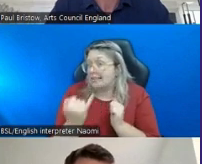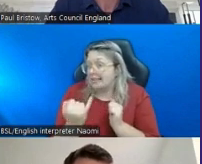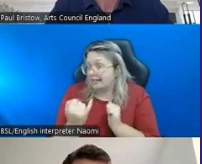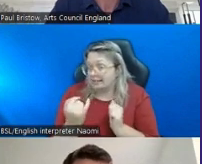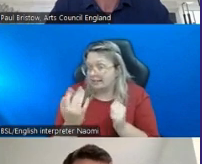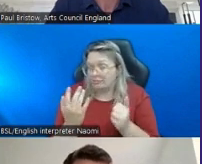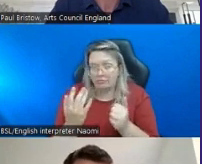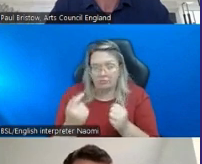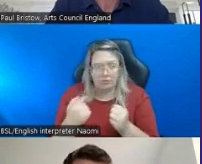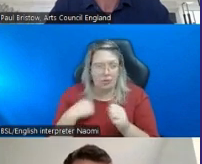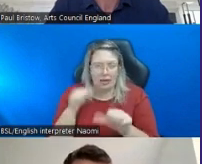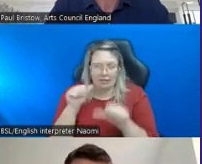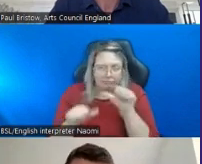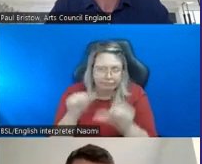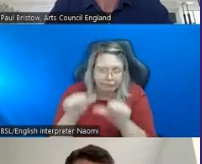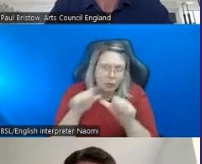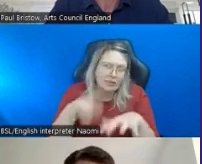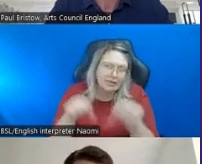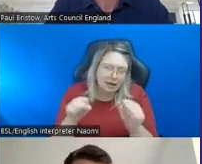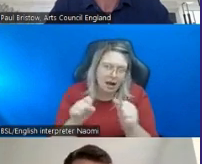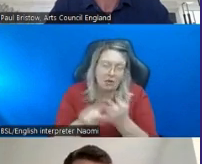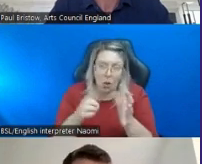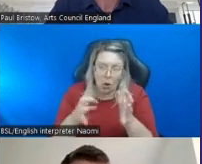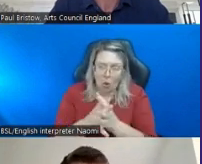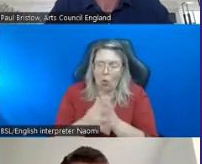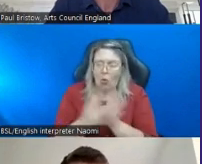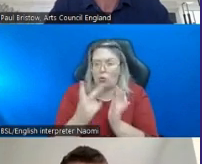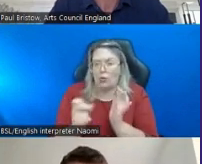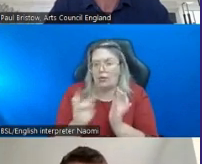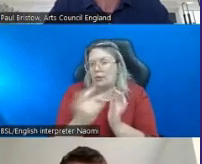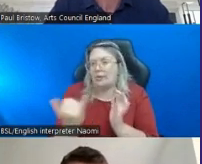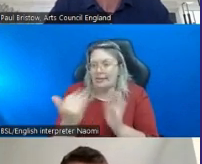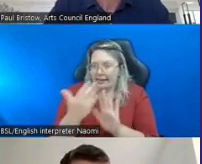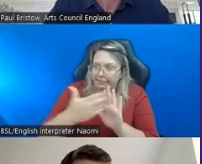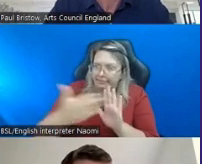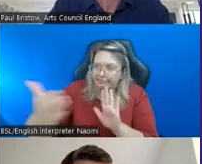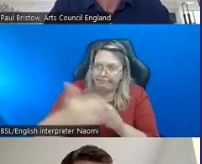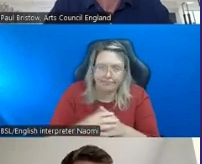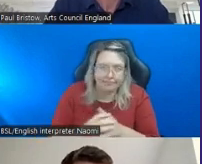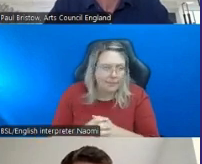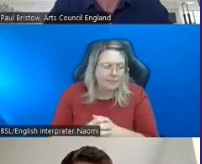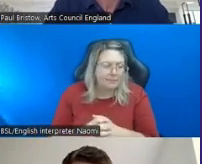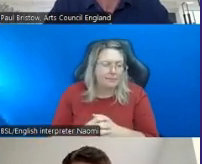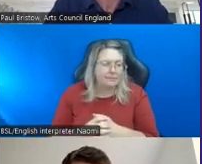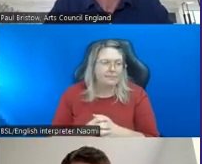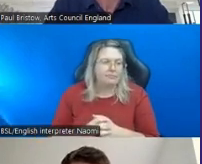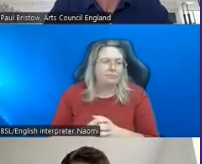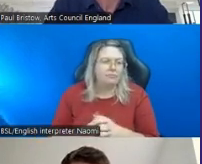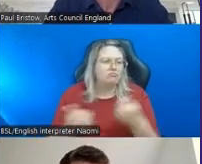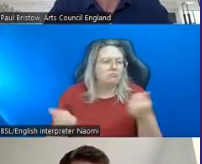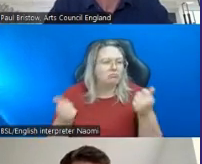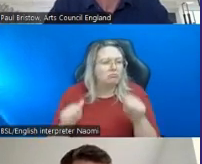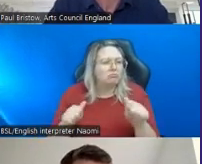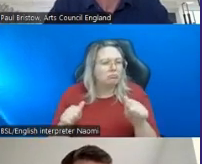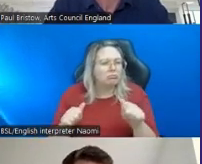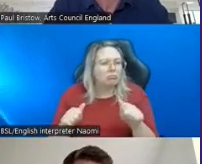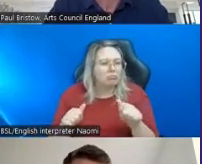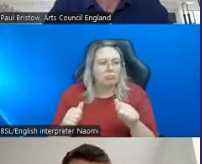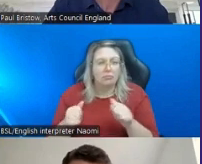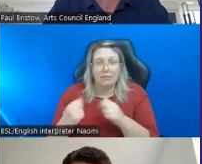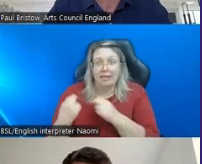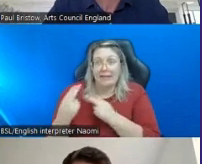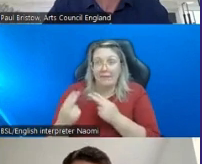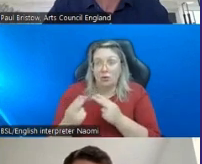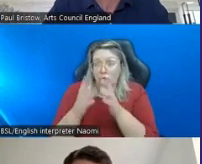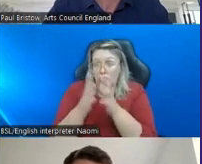going over will become official, will become law. We've kind of already covered this. There's devolution is growing